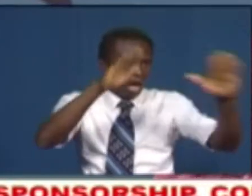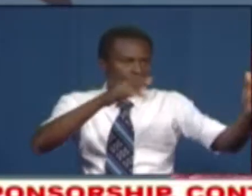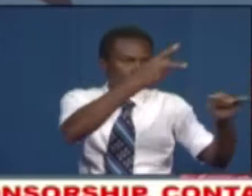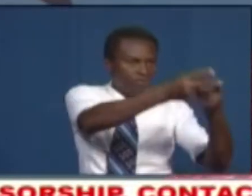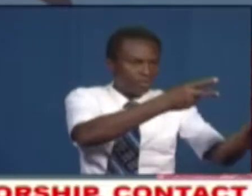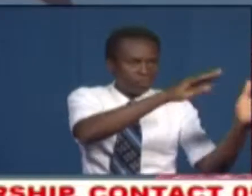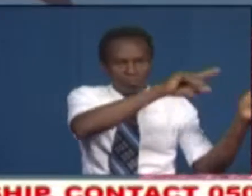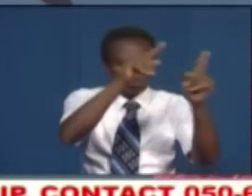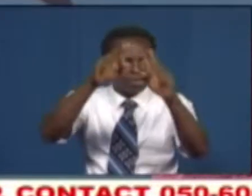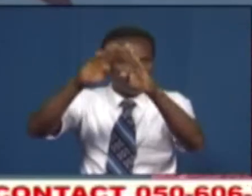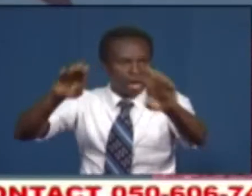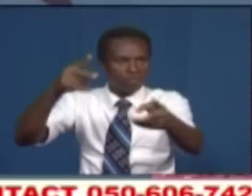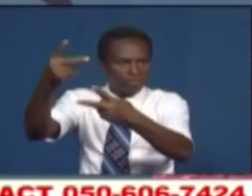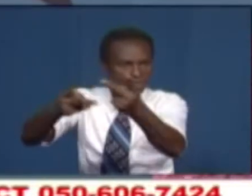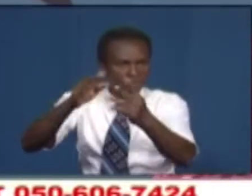some of this,